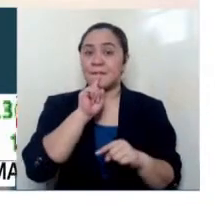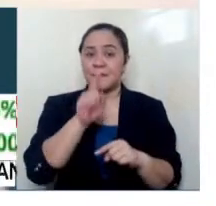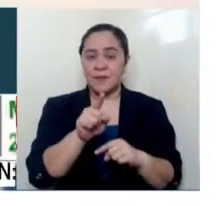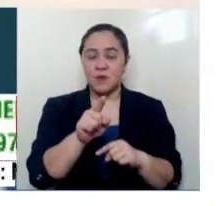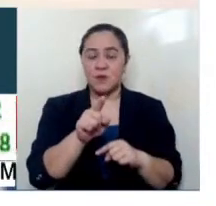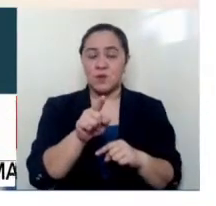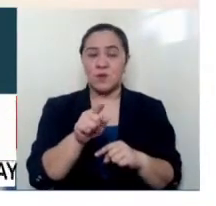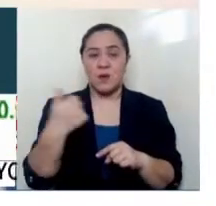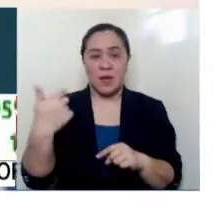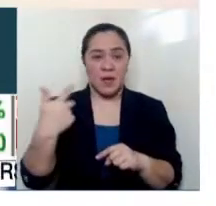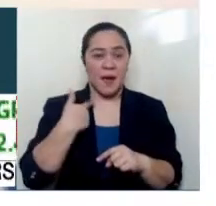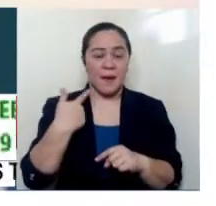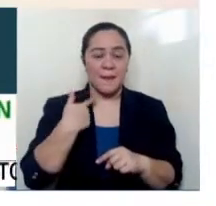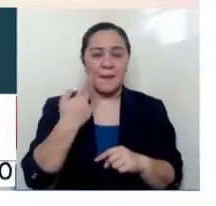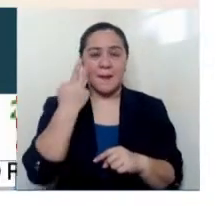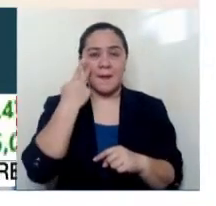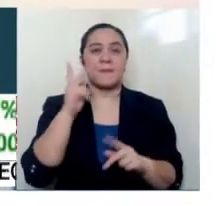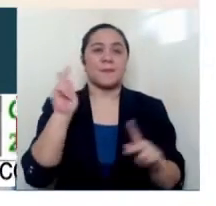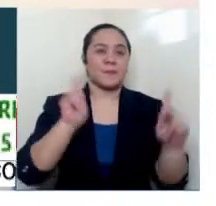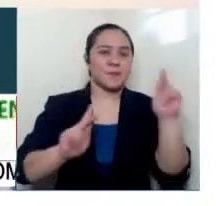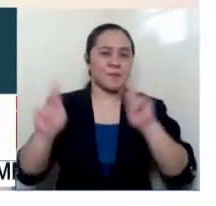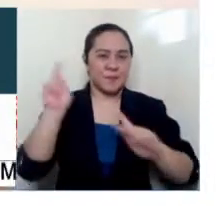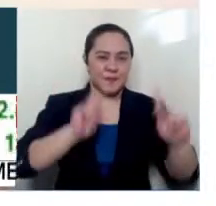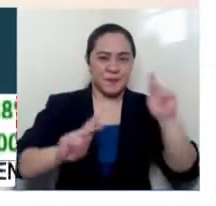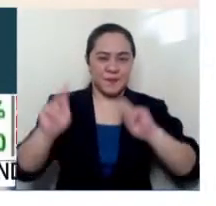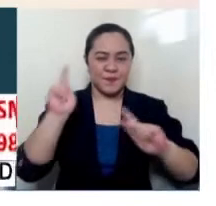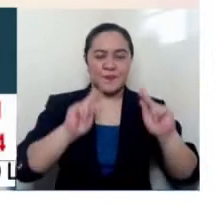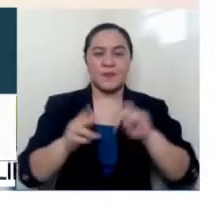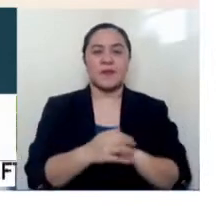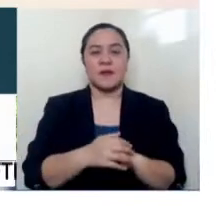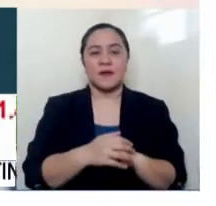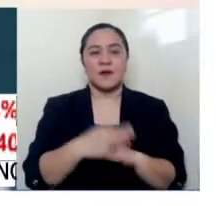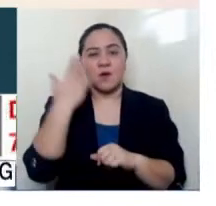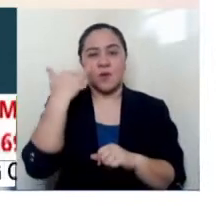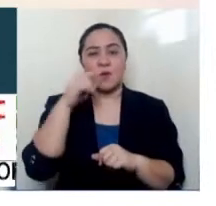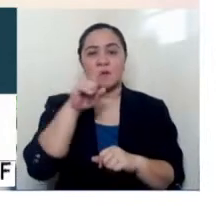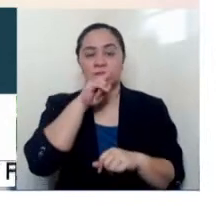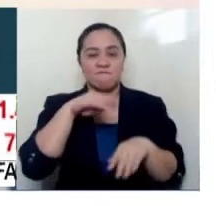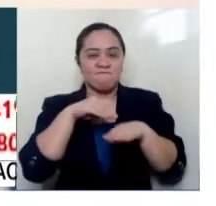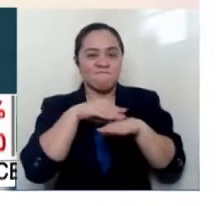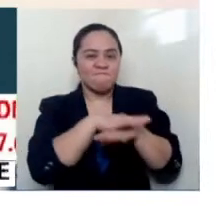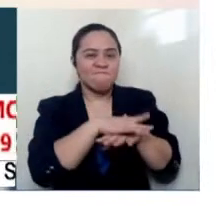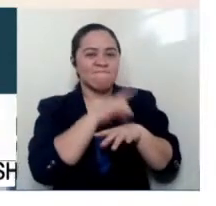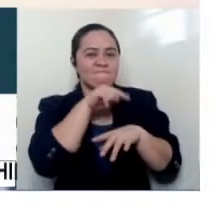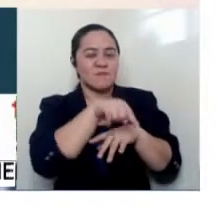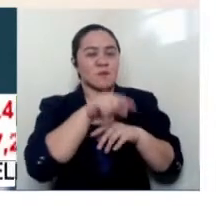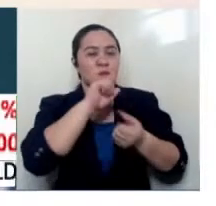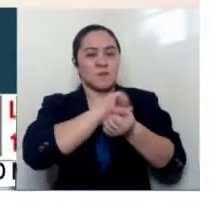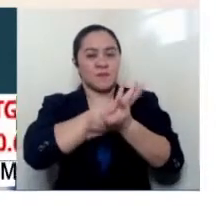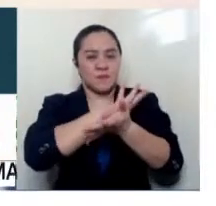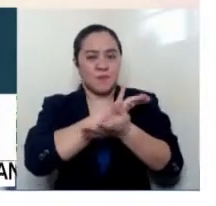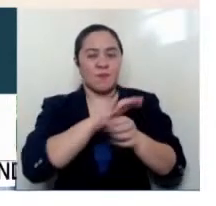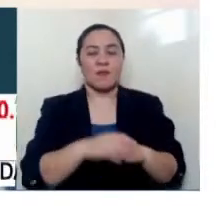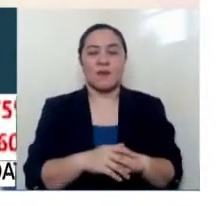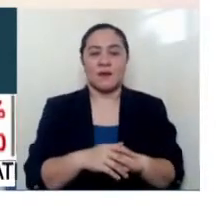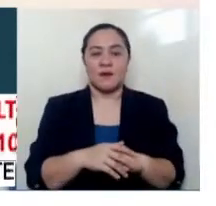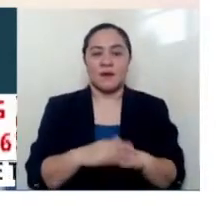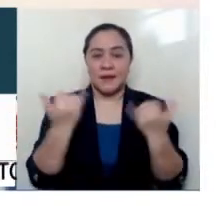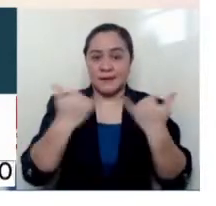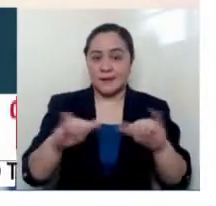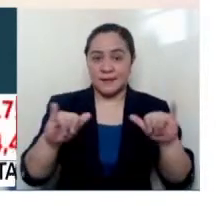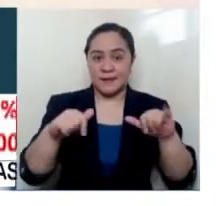this subset of our population that were really gravely affected by the pandemic, and therefore this kind of